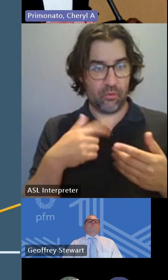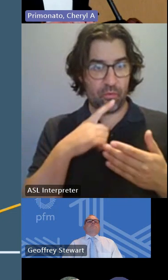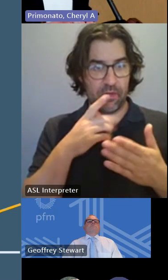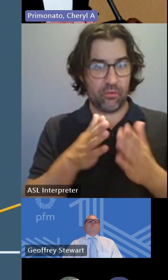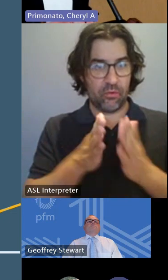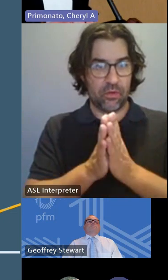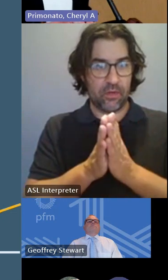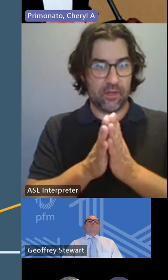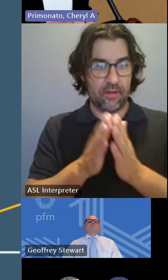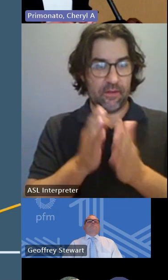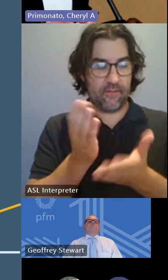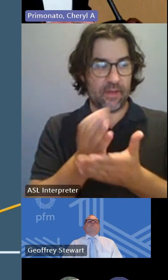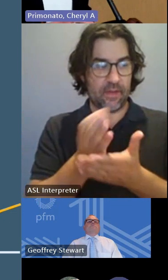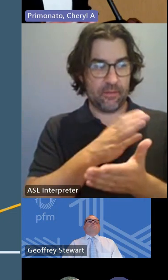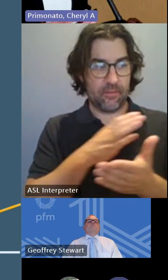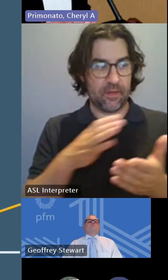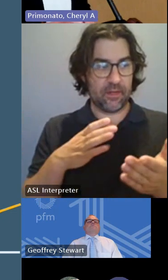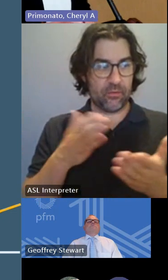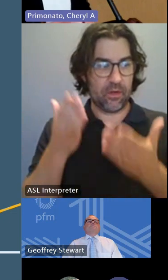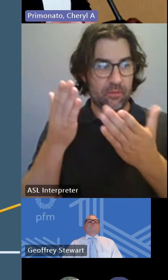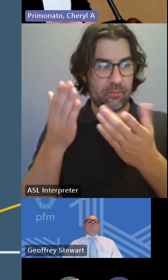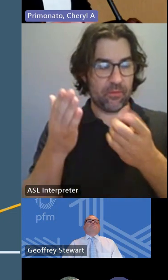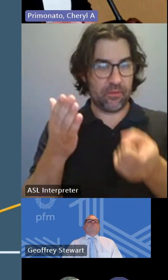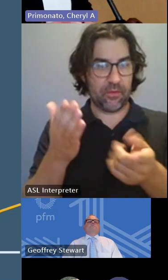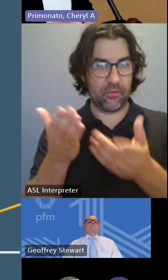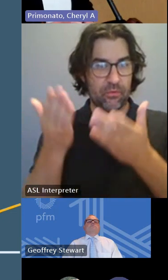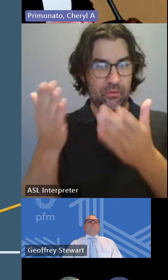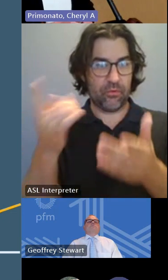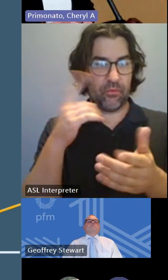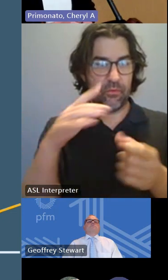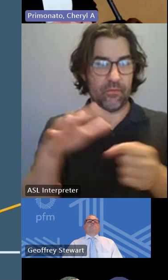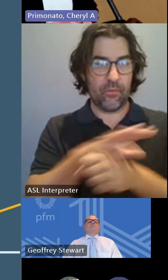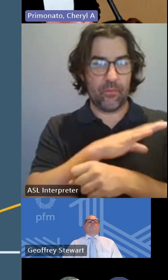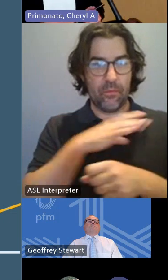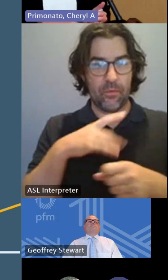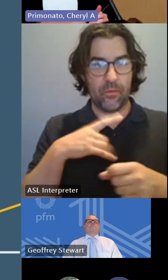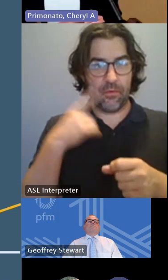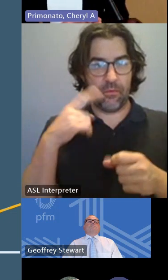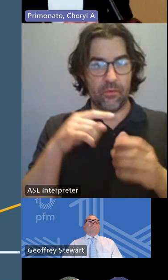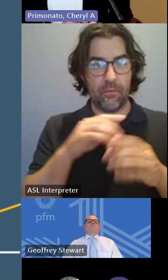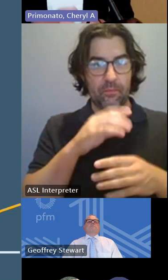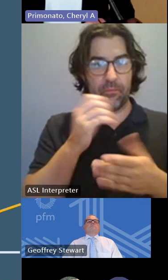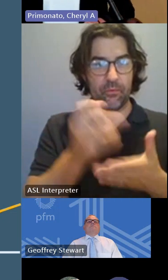request that the Finance Committee recommend this resolution to the full board for approval. Thank you.